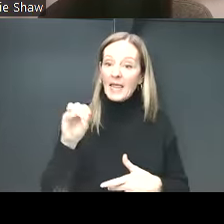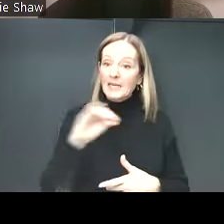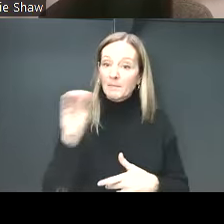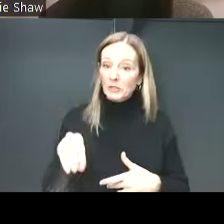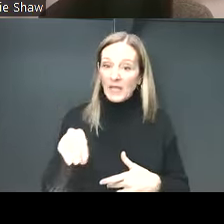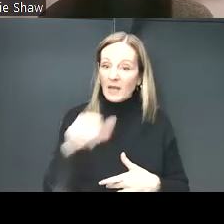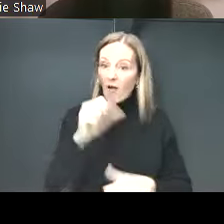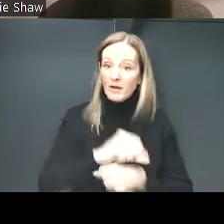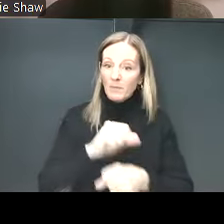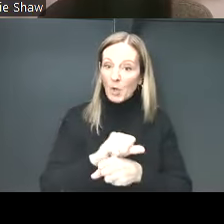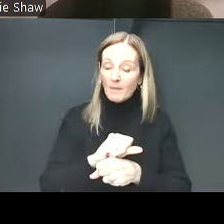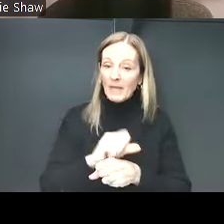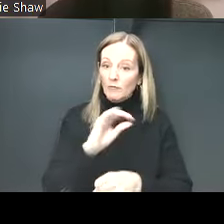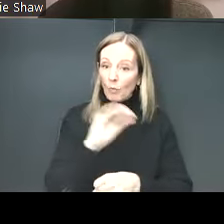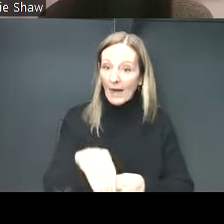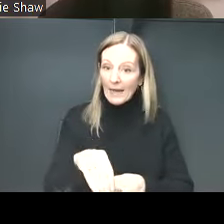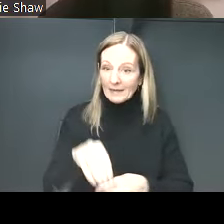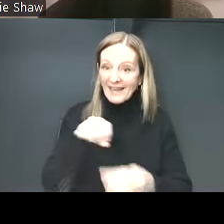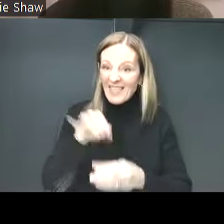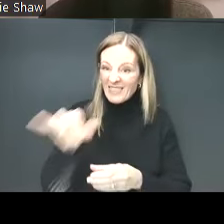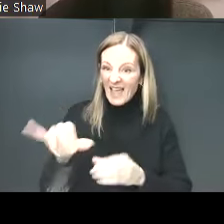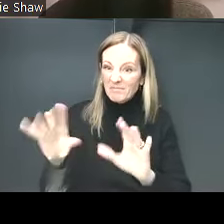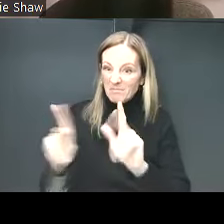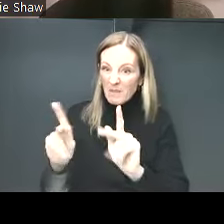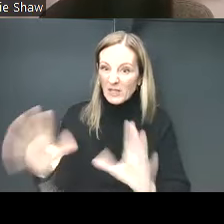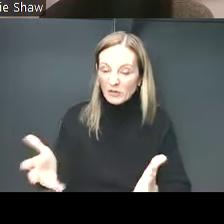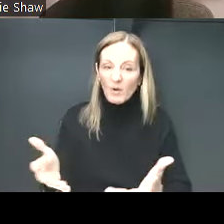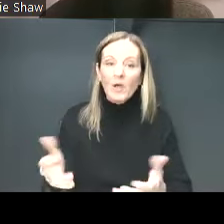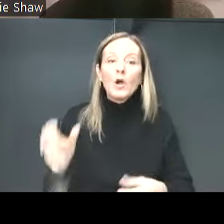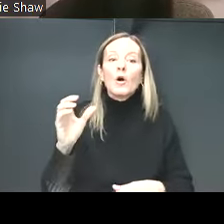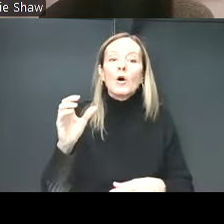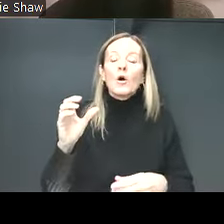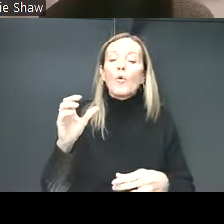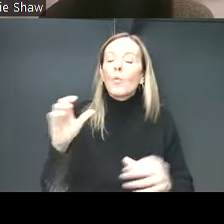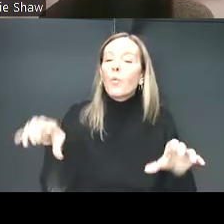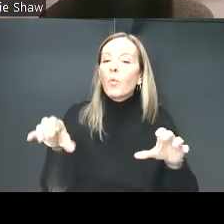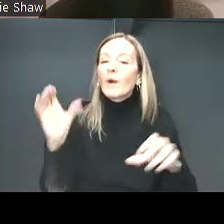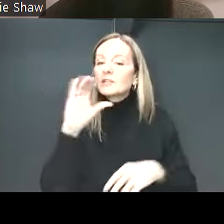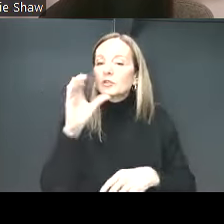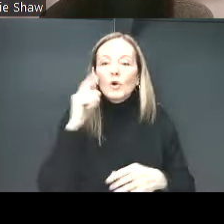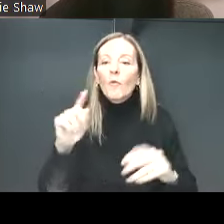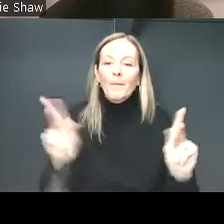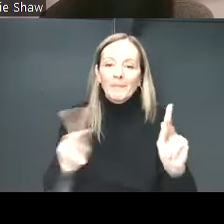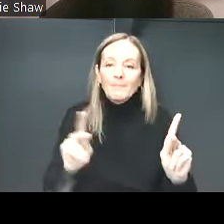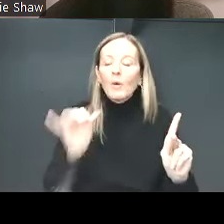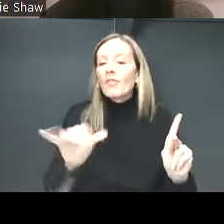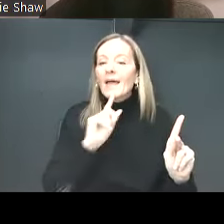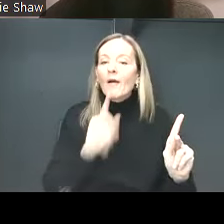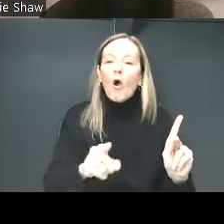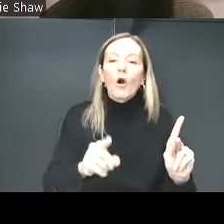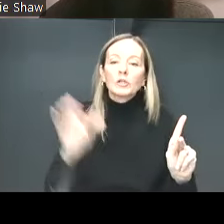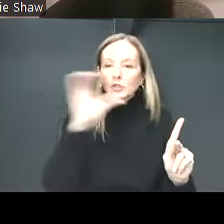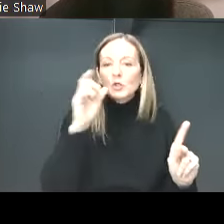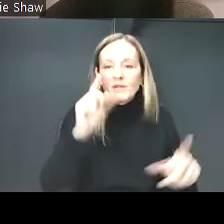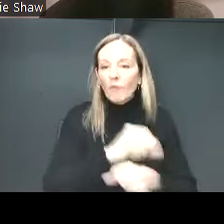rate in this population, we looked at job seekers only. So those kids who were actively going out, filling out applications,